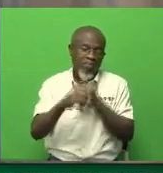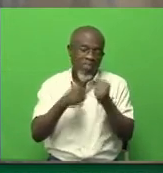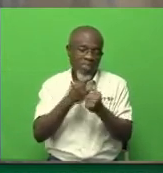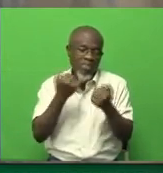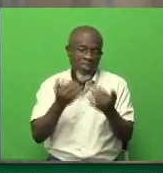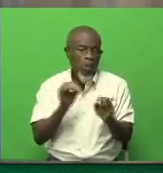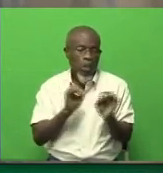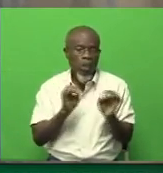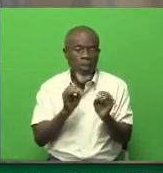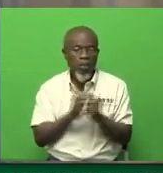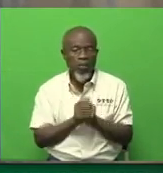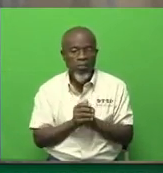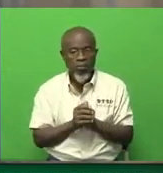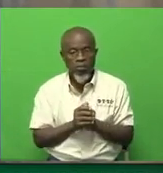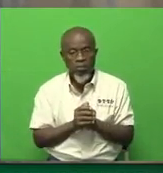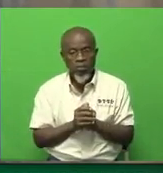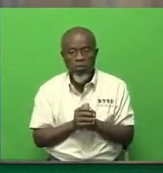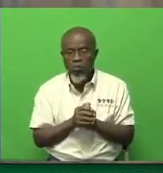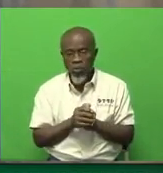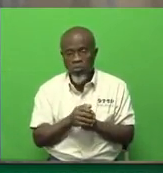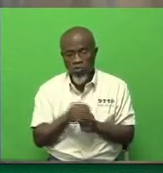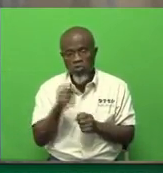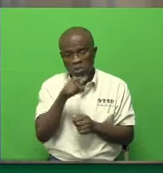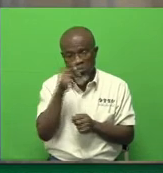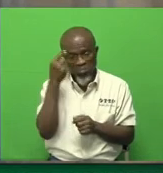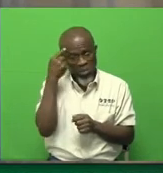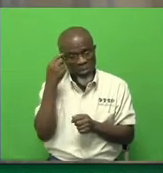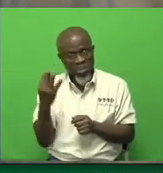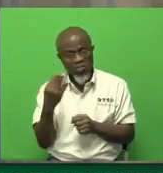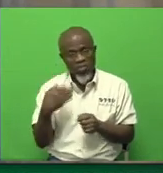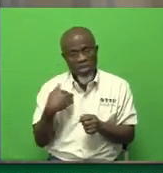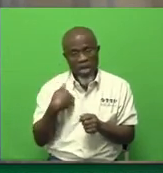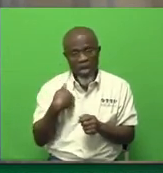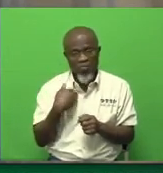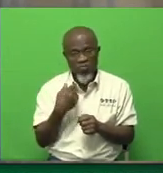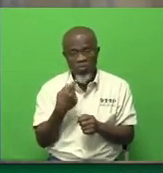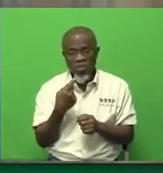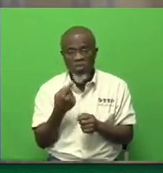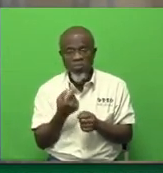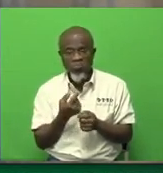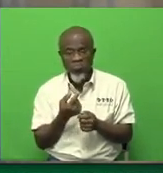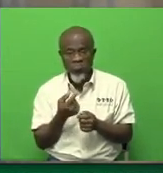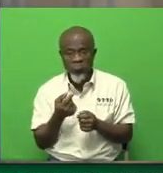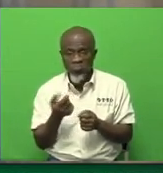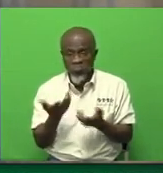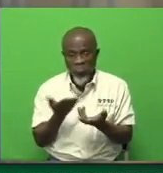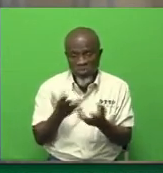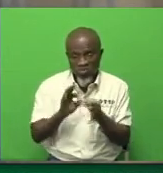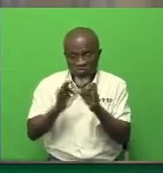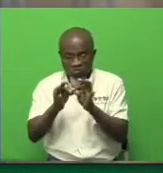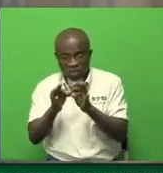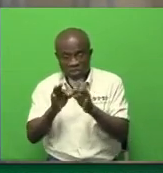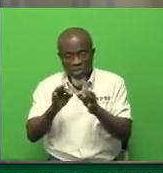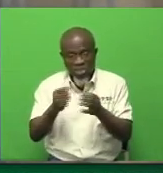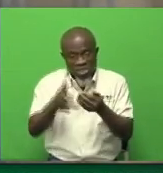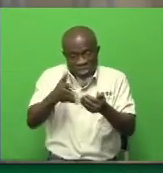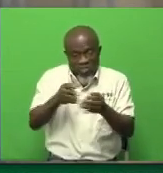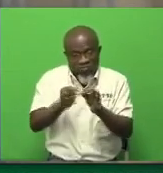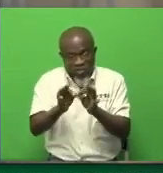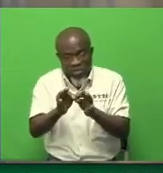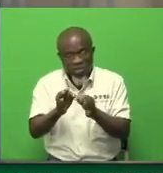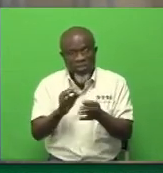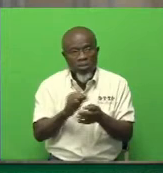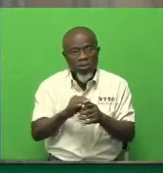that they have the Panacea to the problems in public utilities instead of investing the patrimony of oil and gas